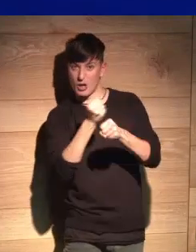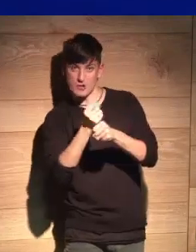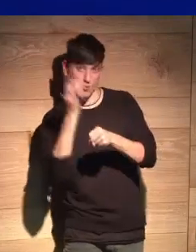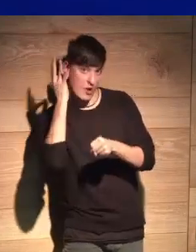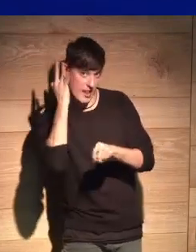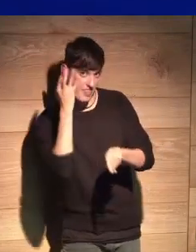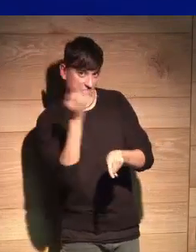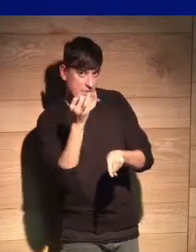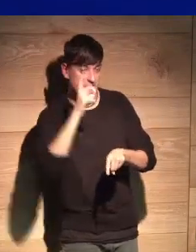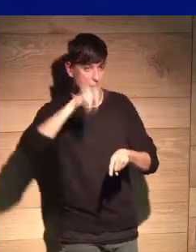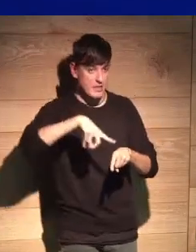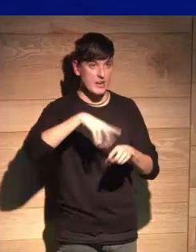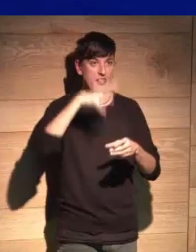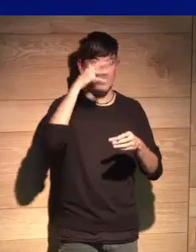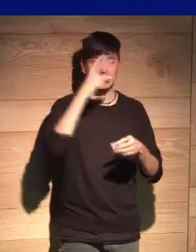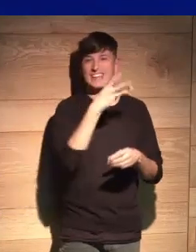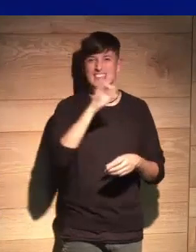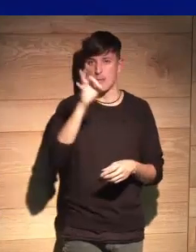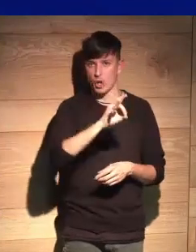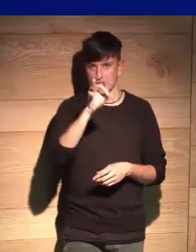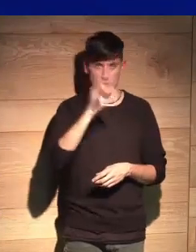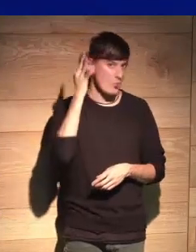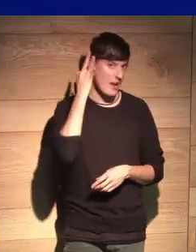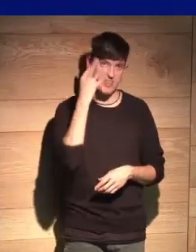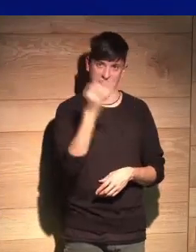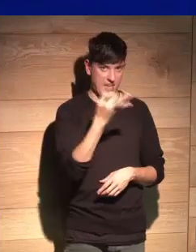We have a